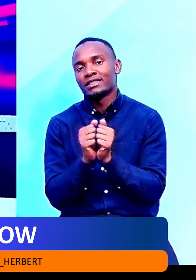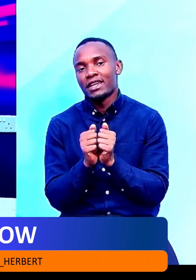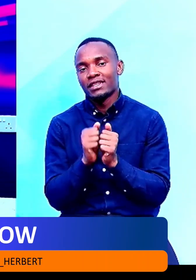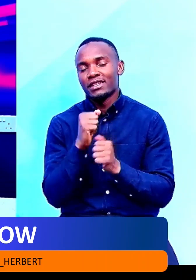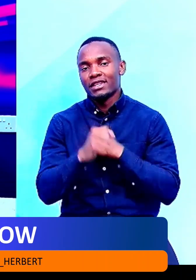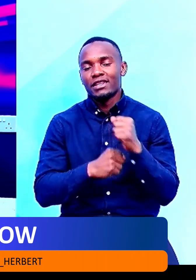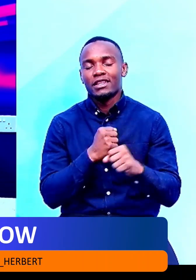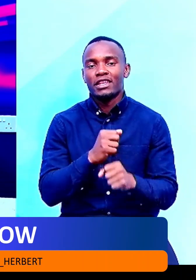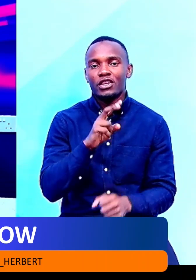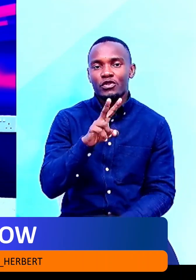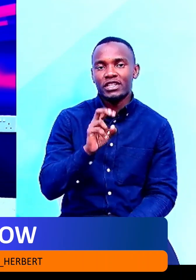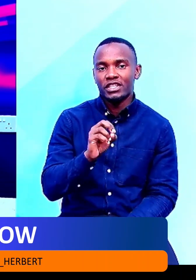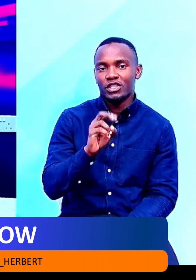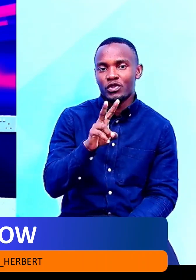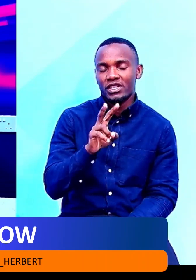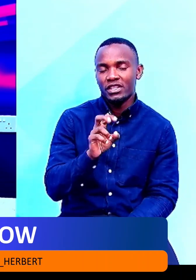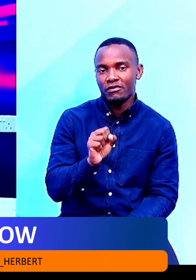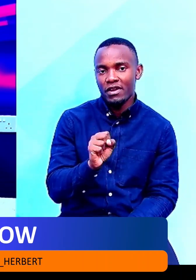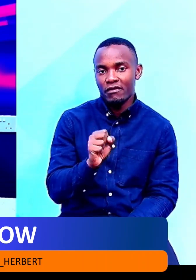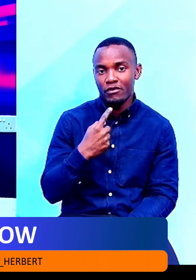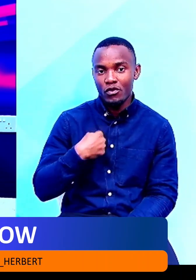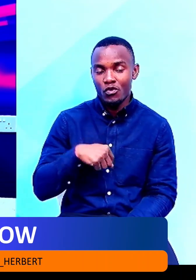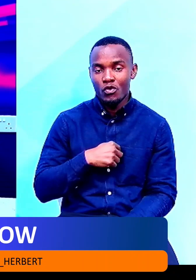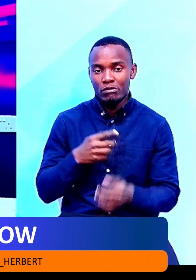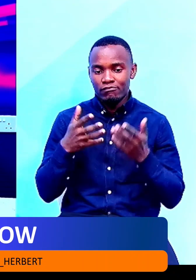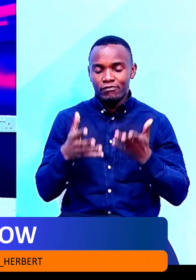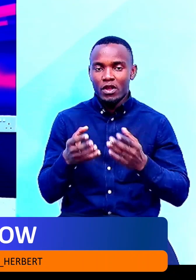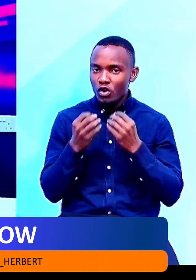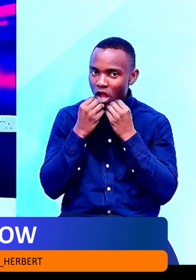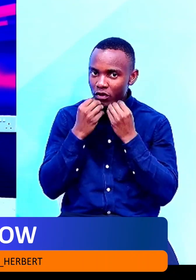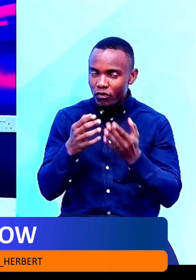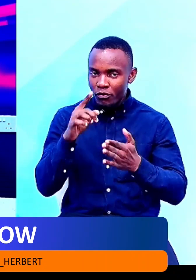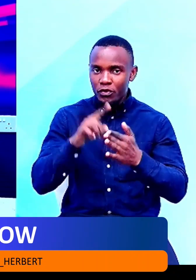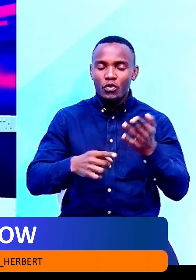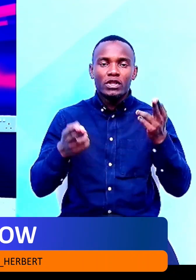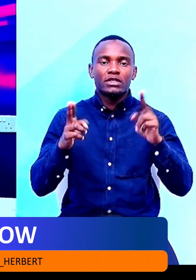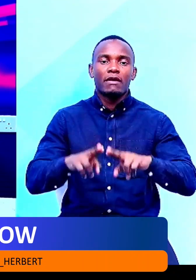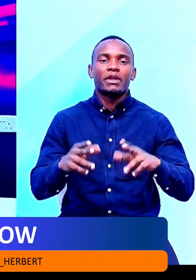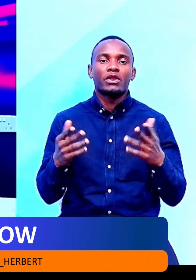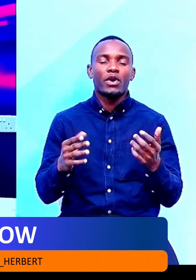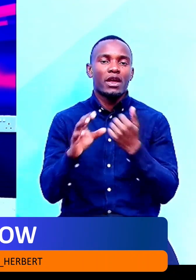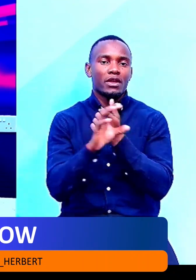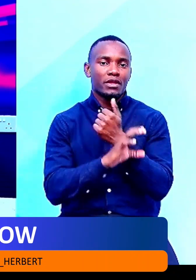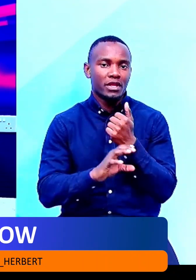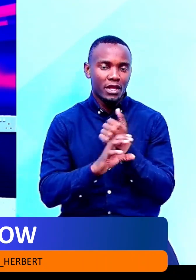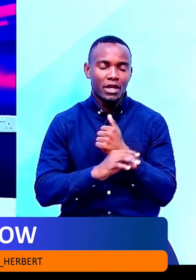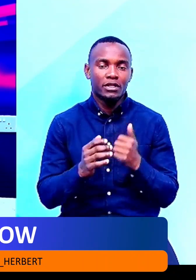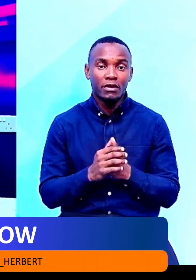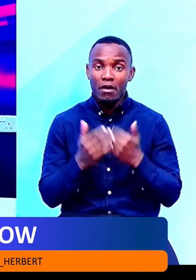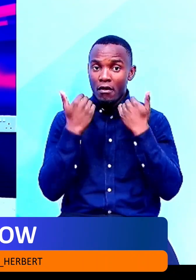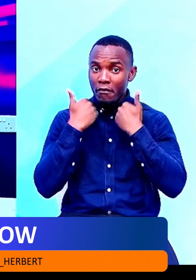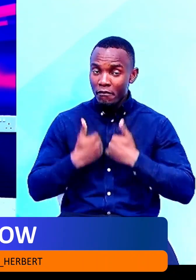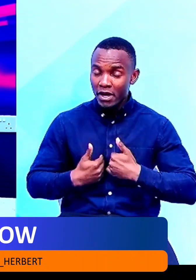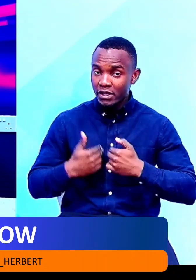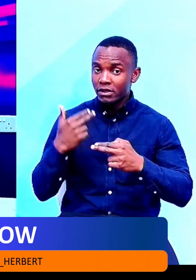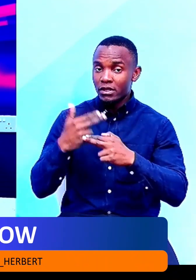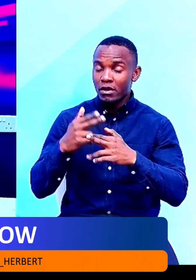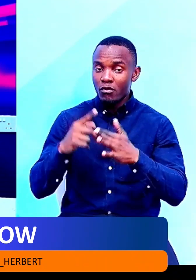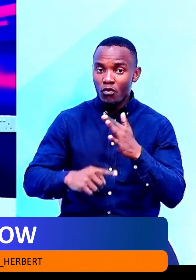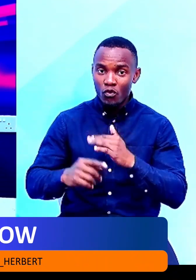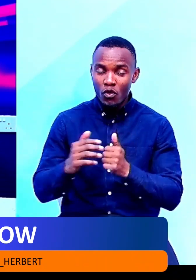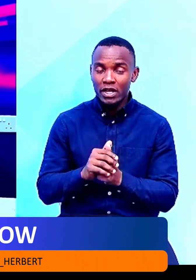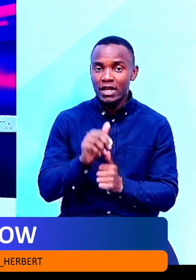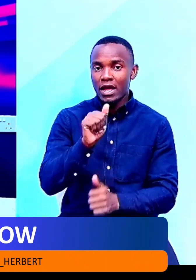to keep you up to speed with what is happening in the country, and this is Alan Hubbard alongside sign language